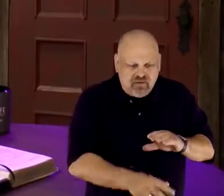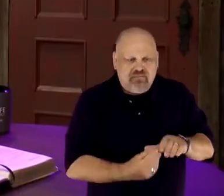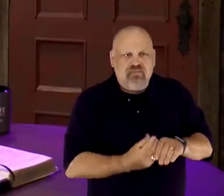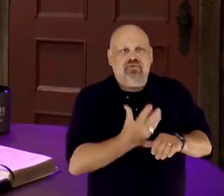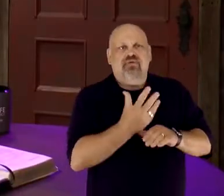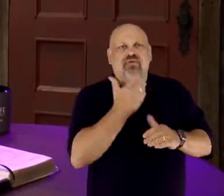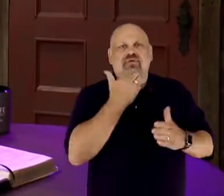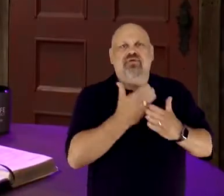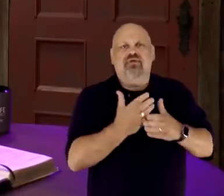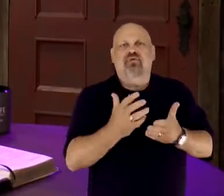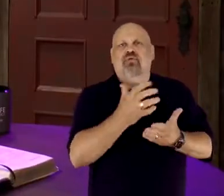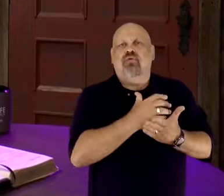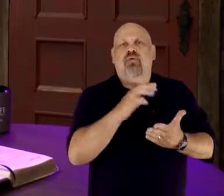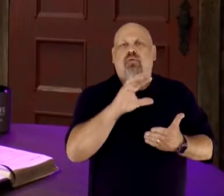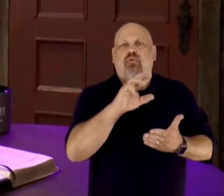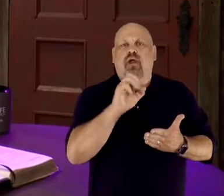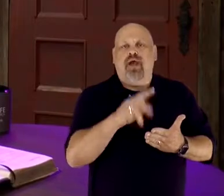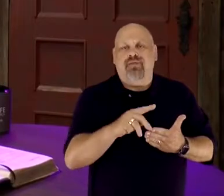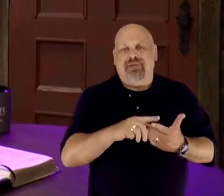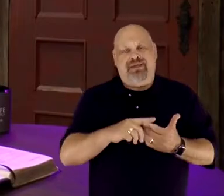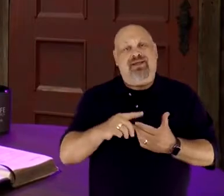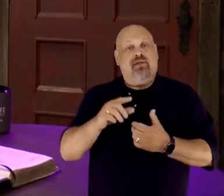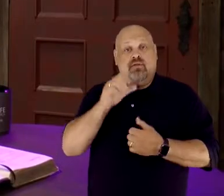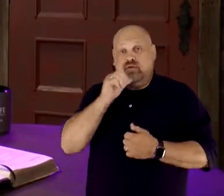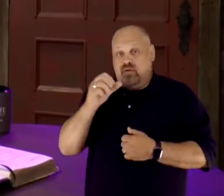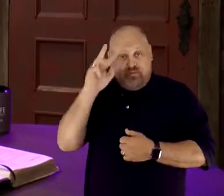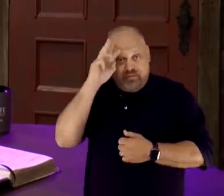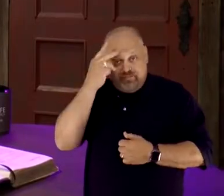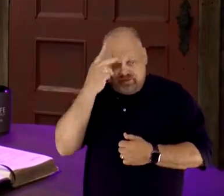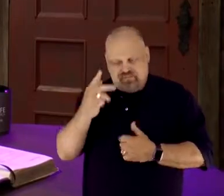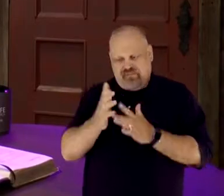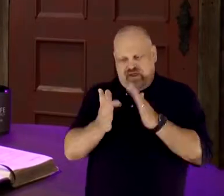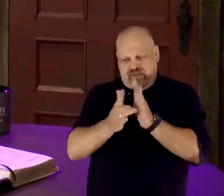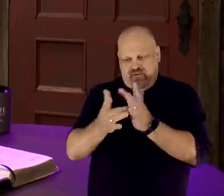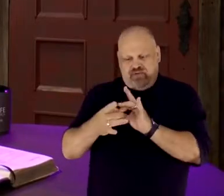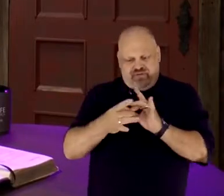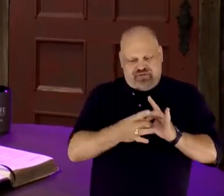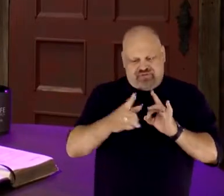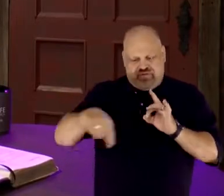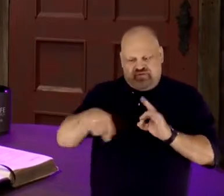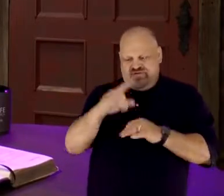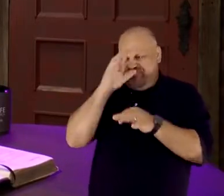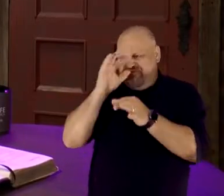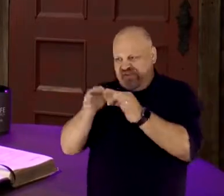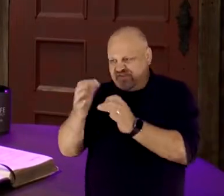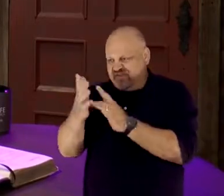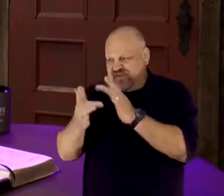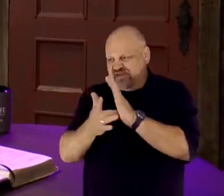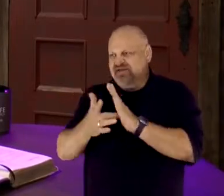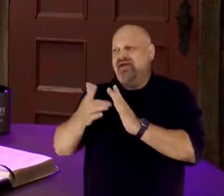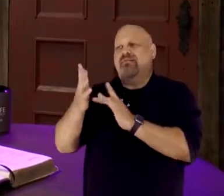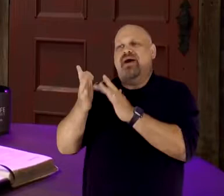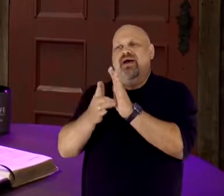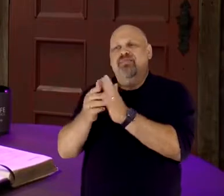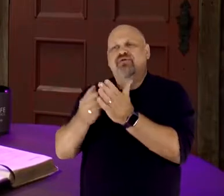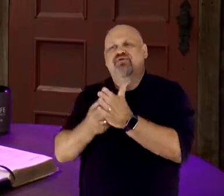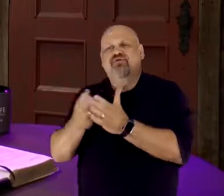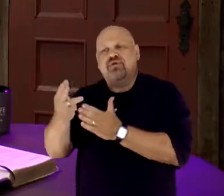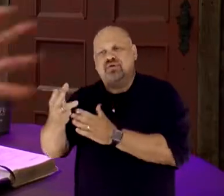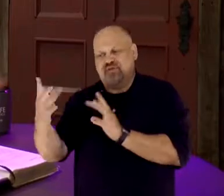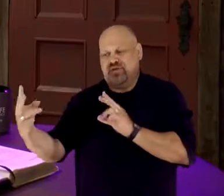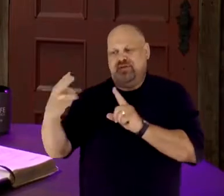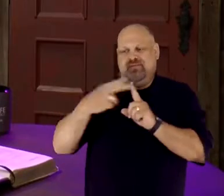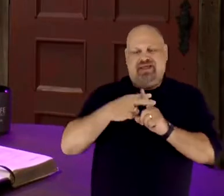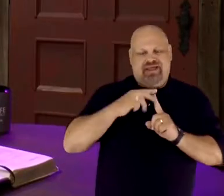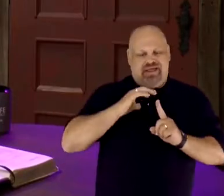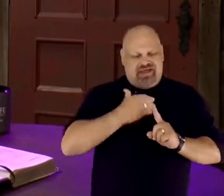relevant. Those who have put their faith in Jesus and apply biblical truth to their lives and relationships